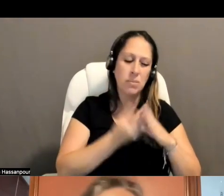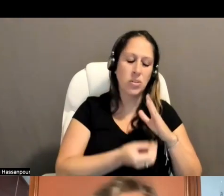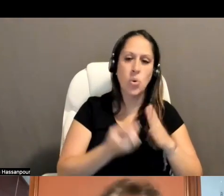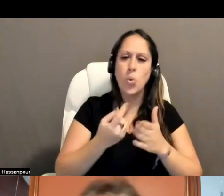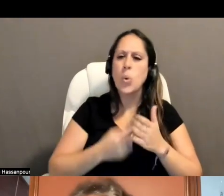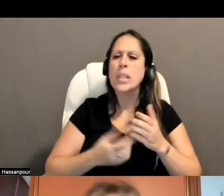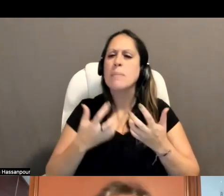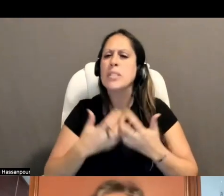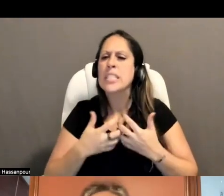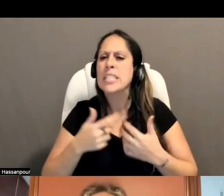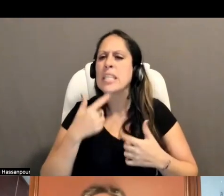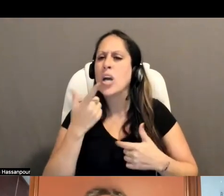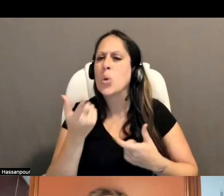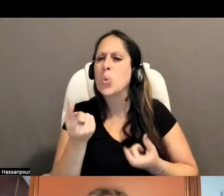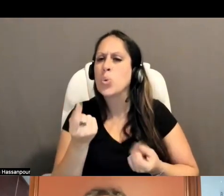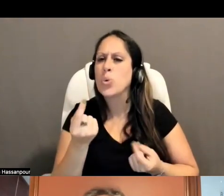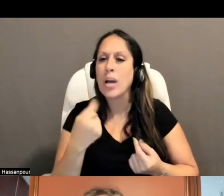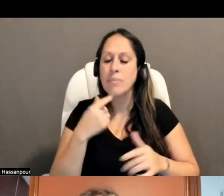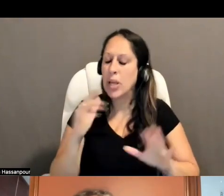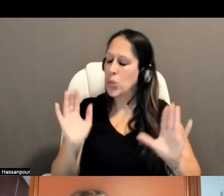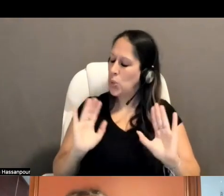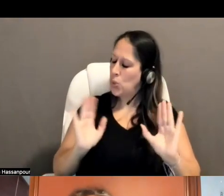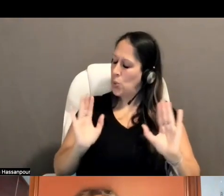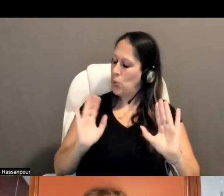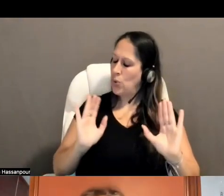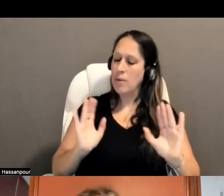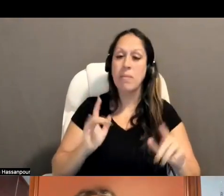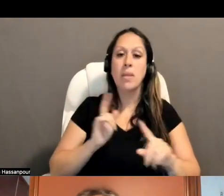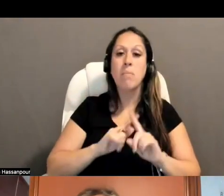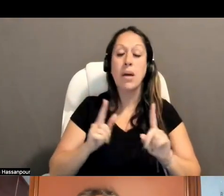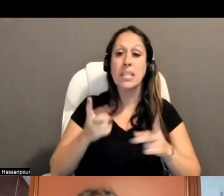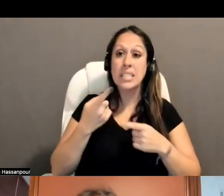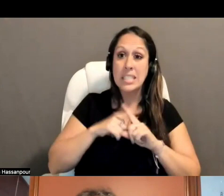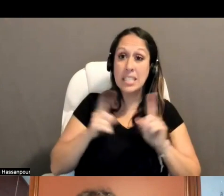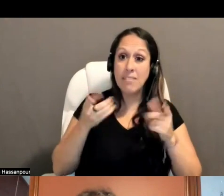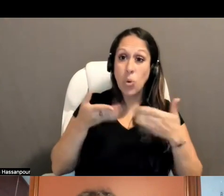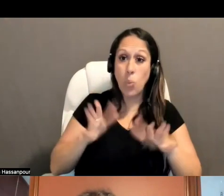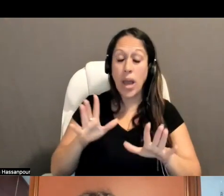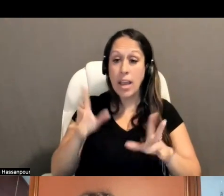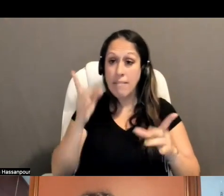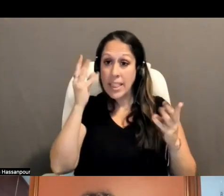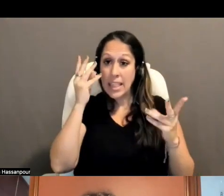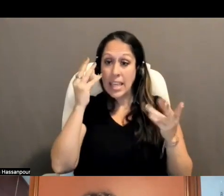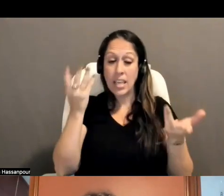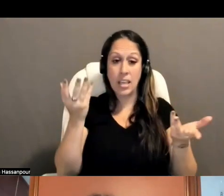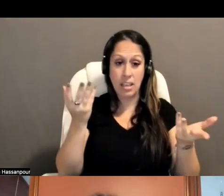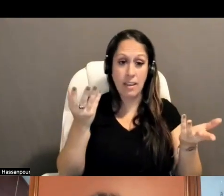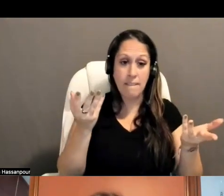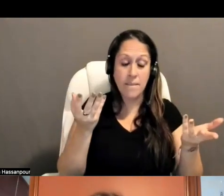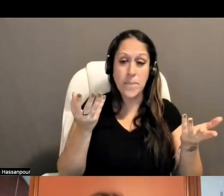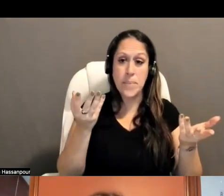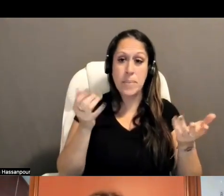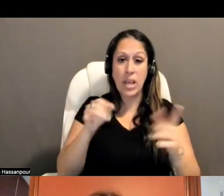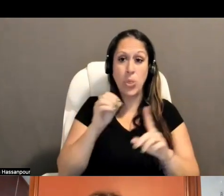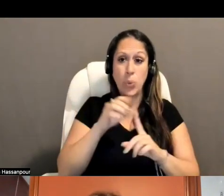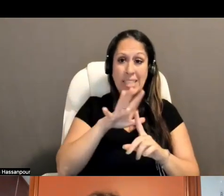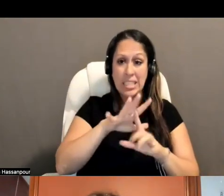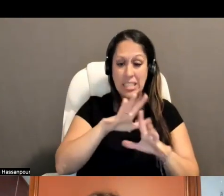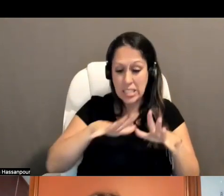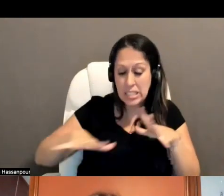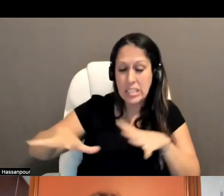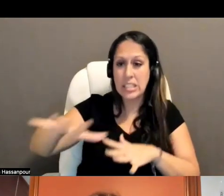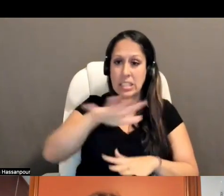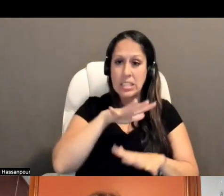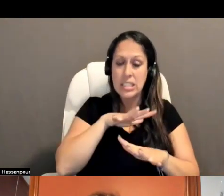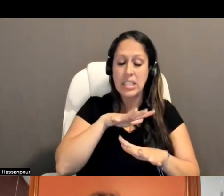do?" I'm like, no, no, no, no. Yeah. But it's a very different way of thinking, right? It's a whole different orientation. And Yes.